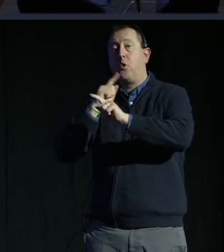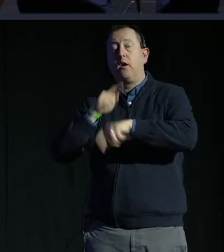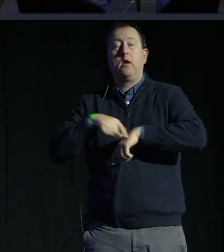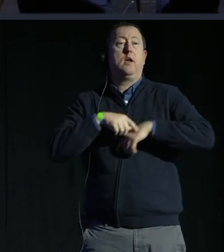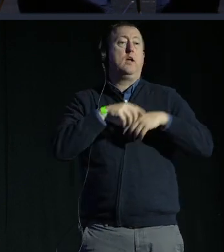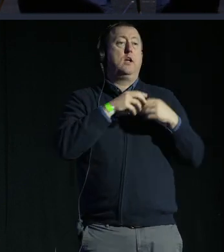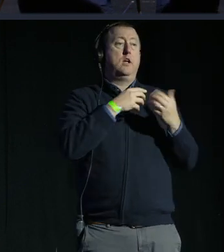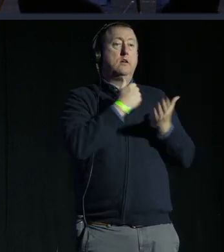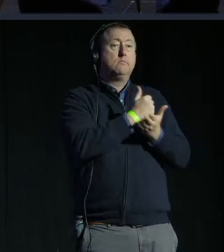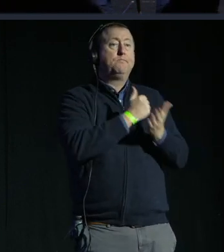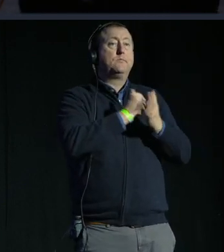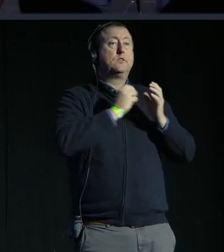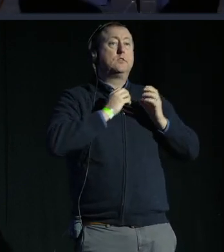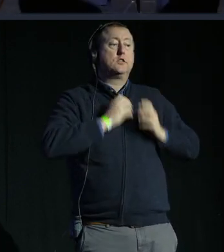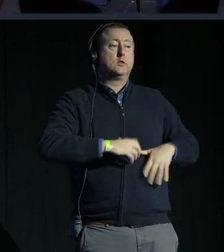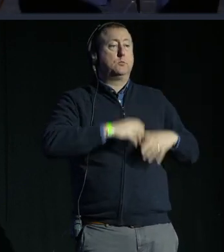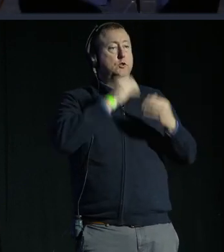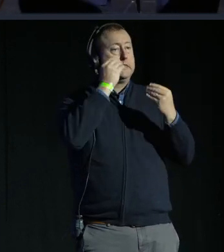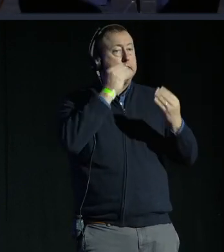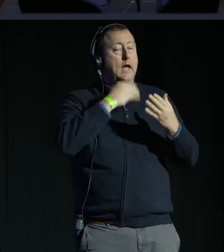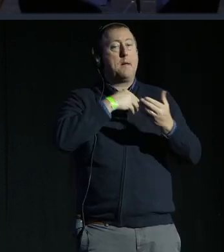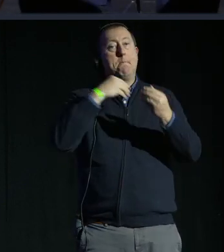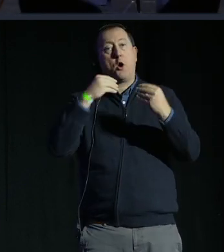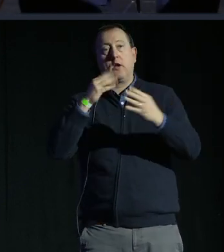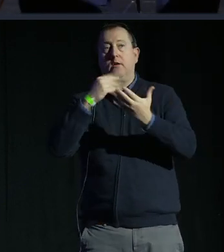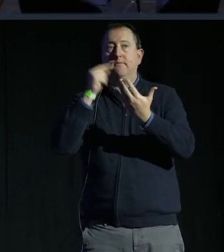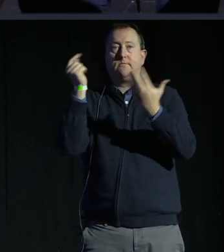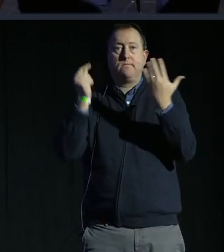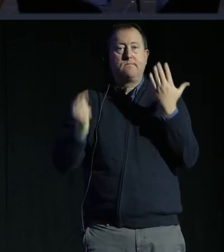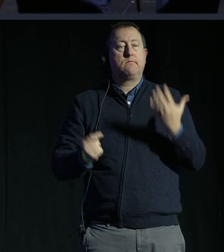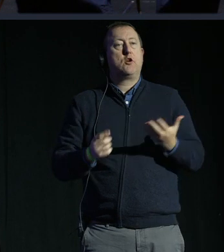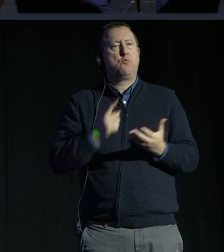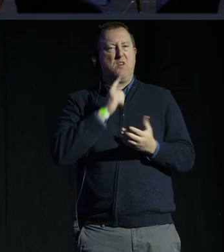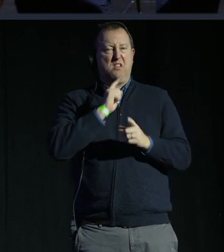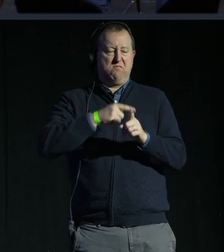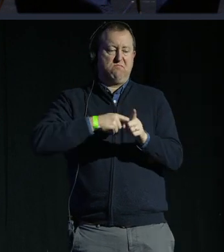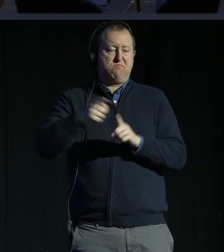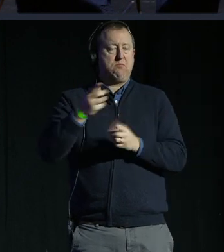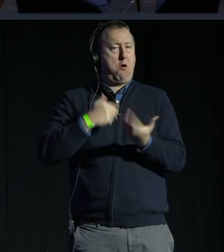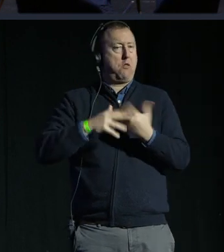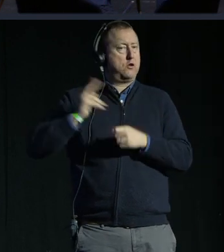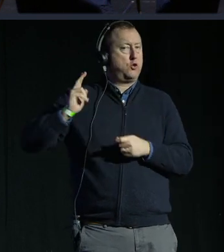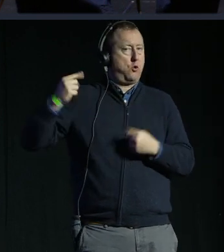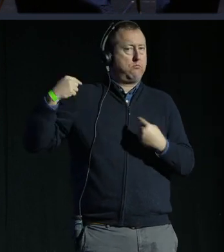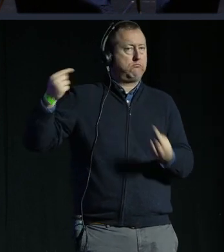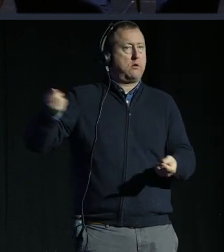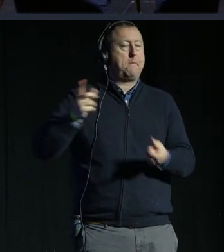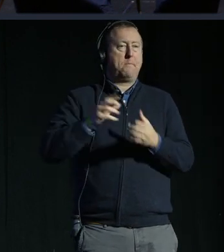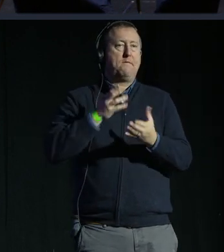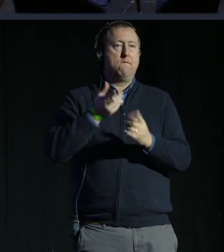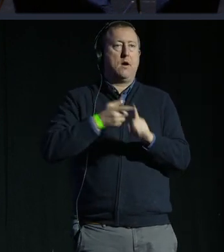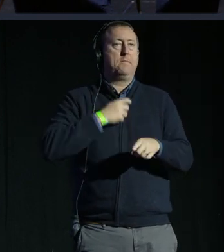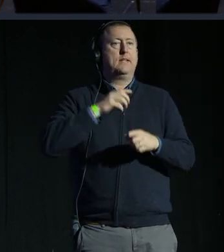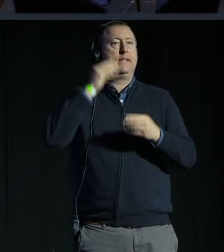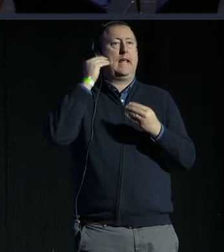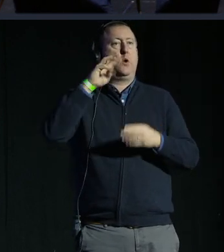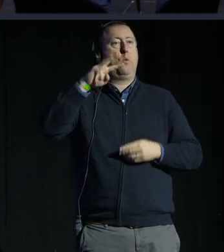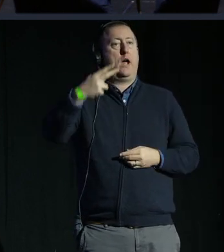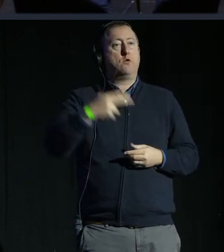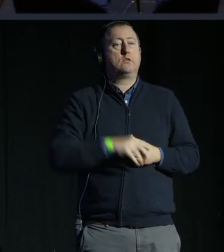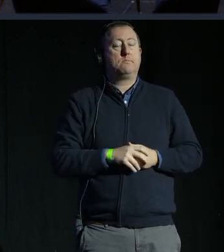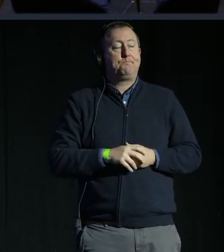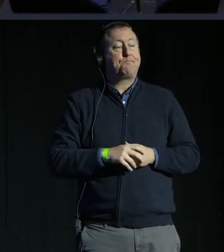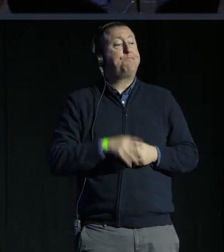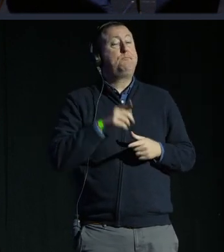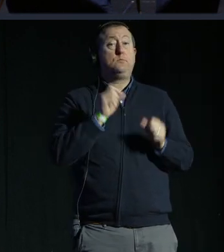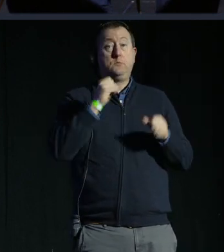customer insights, marketing, all of those different use cases, really a core of those have all been historically driven off of our data warehouse. As